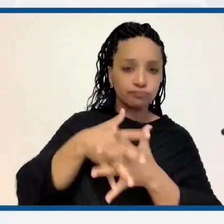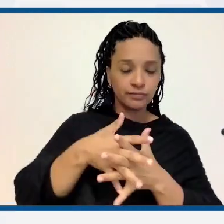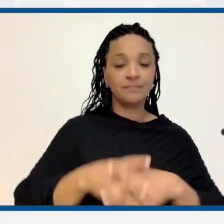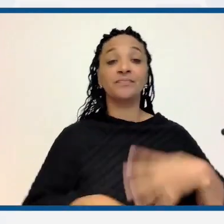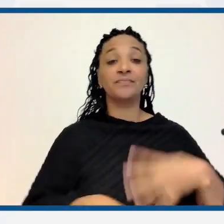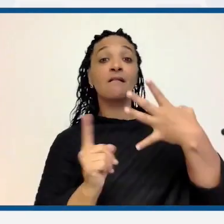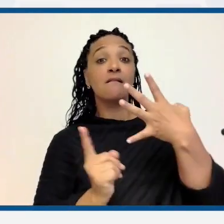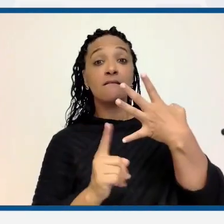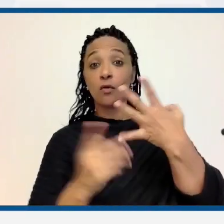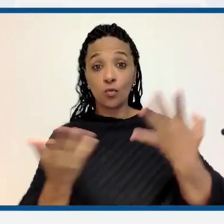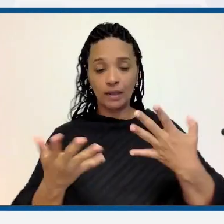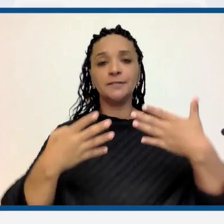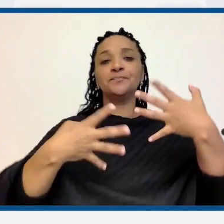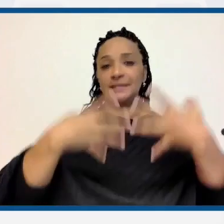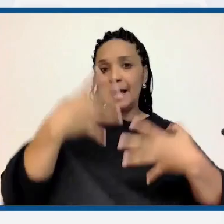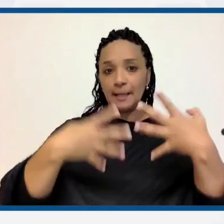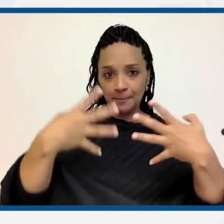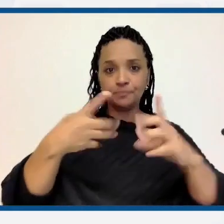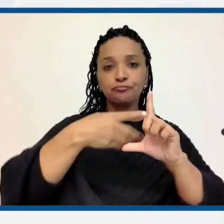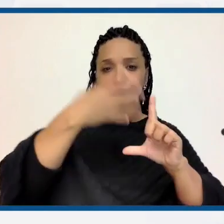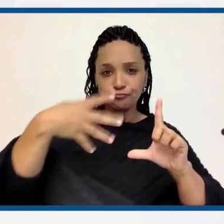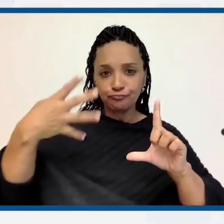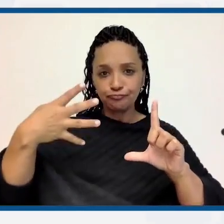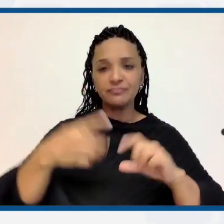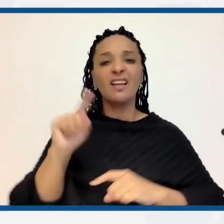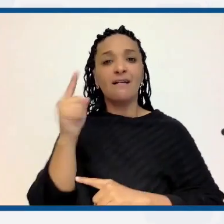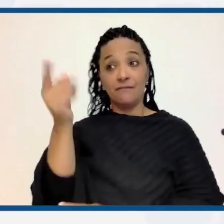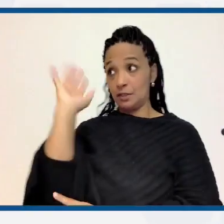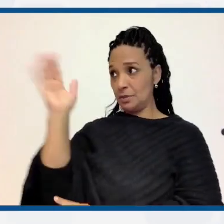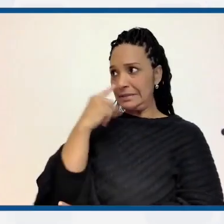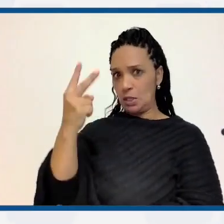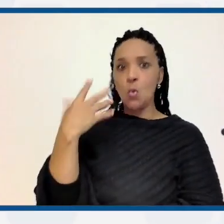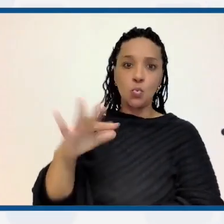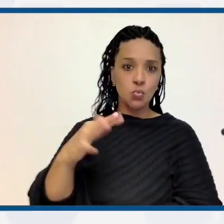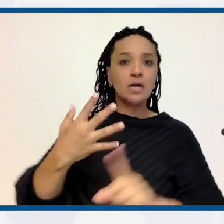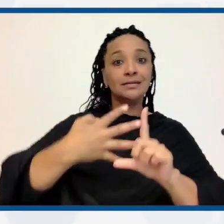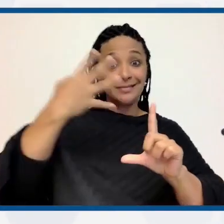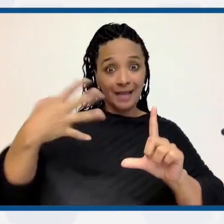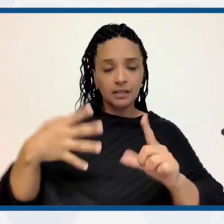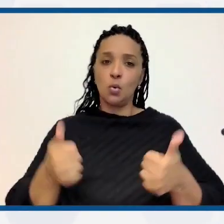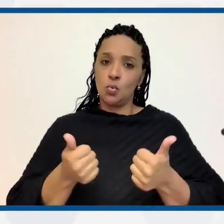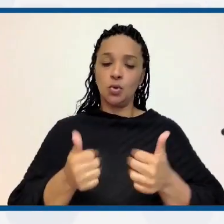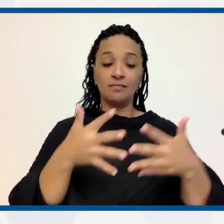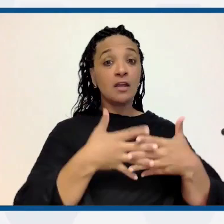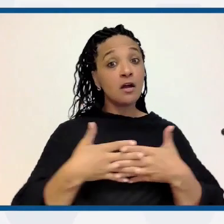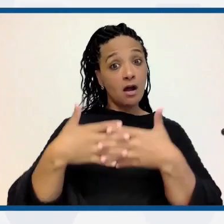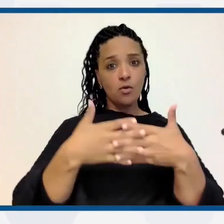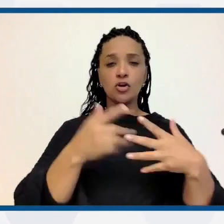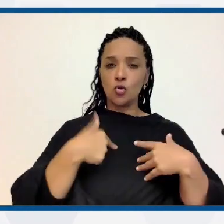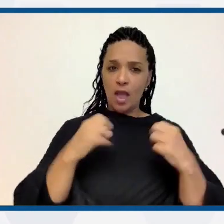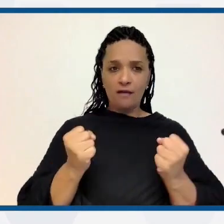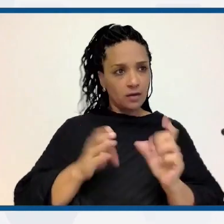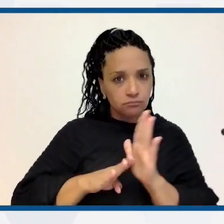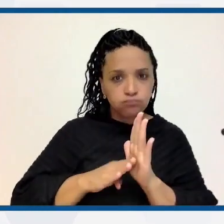around data. And we saw in the first presentation how powerful data can be. In the United States, we've made some really strong advances in